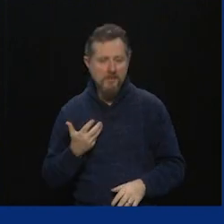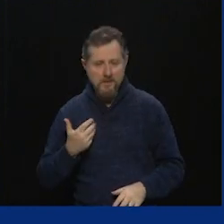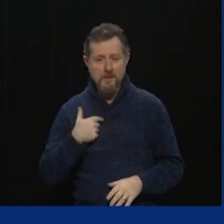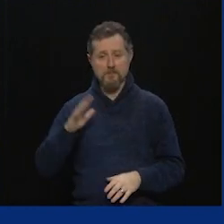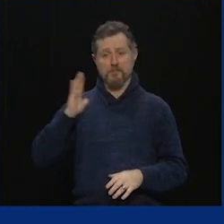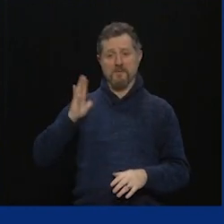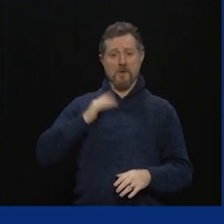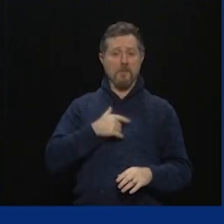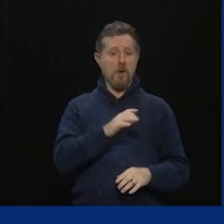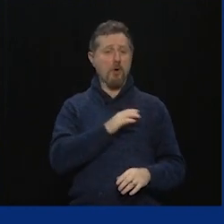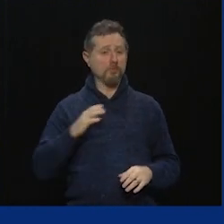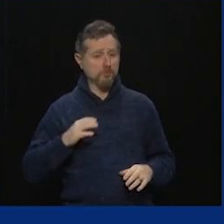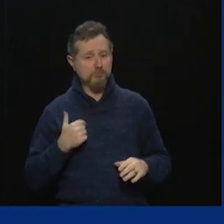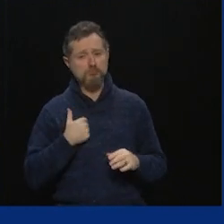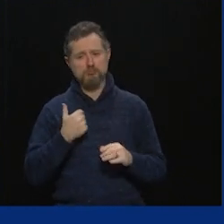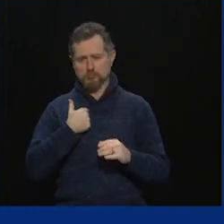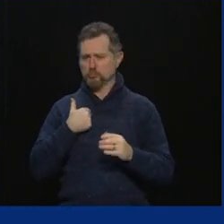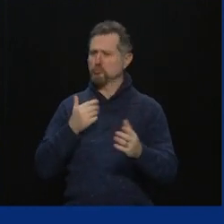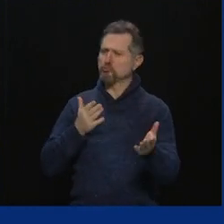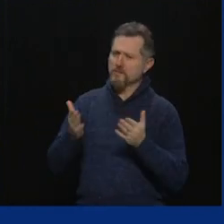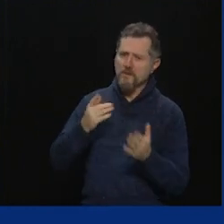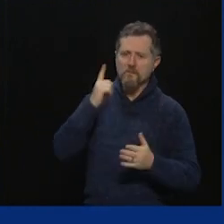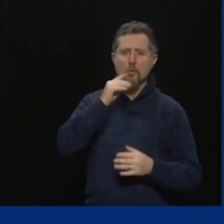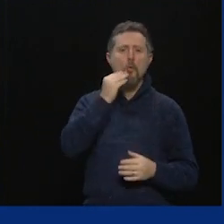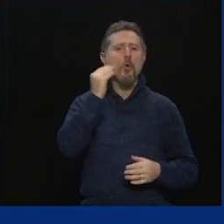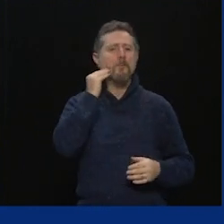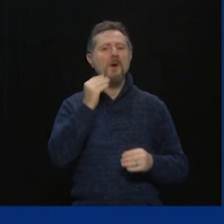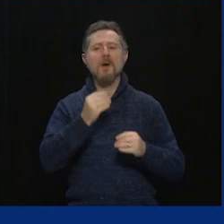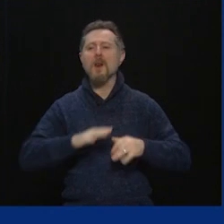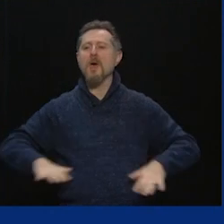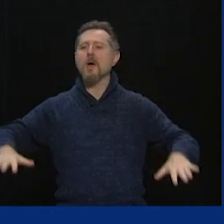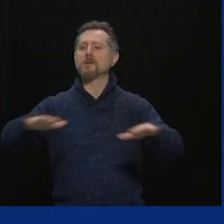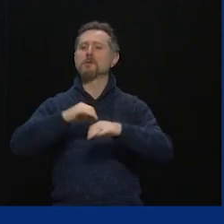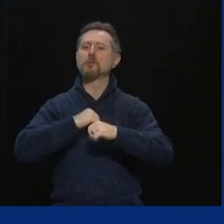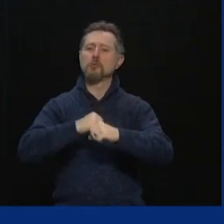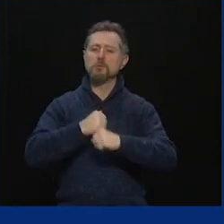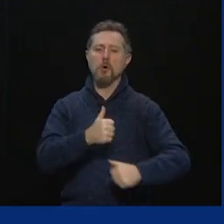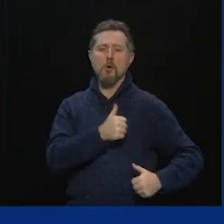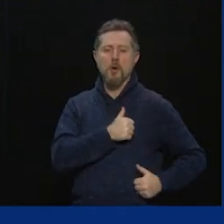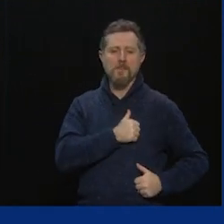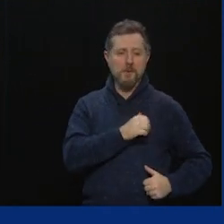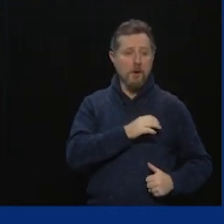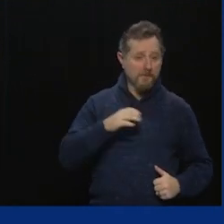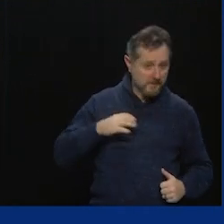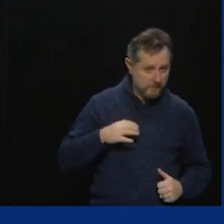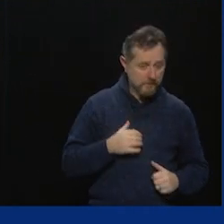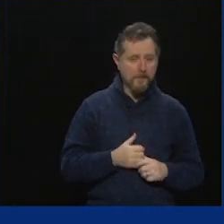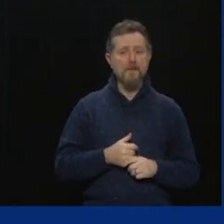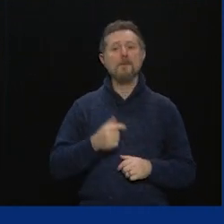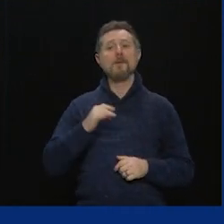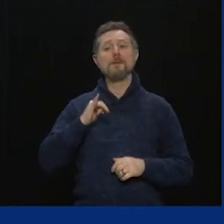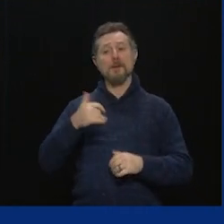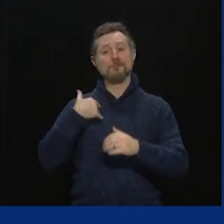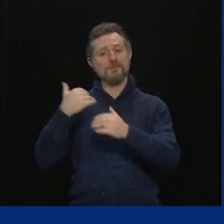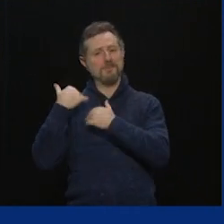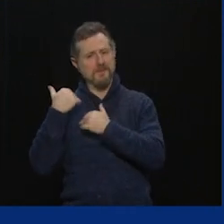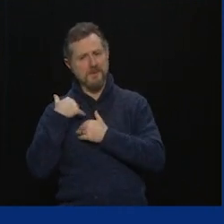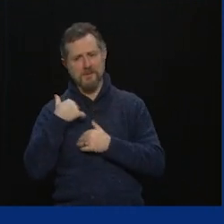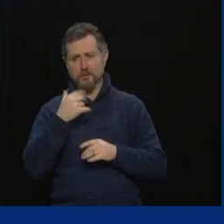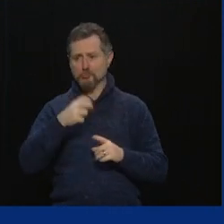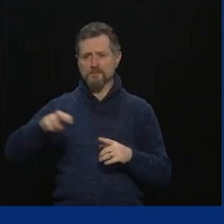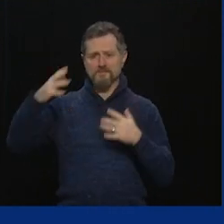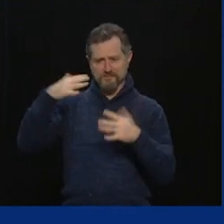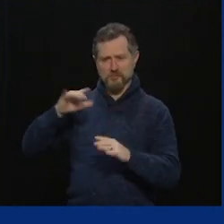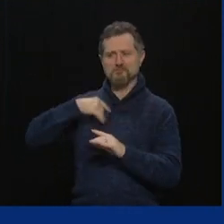I had the privilege of serving on the Homeland Security and the Armed Services Committees. in that responsibility, I traveled to Afghanistan